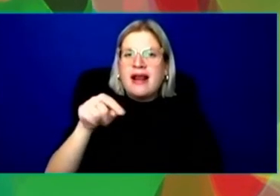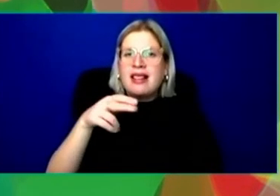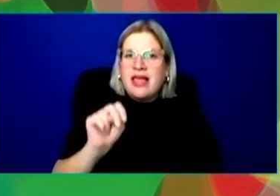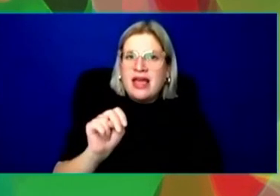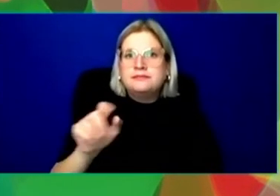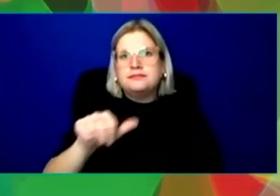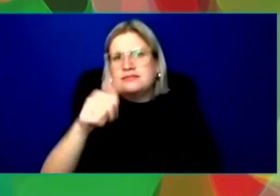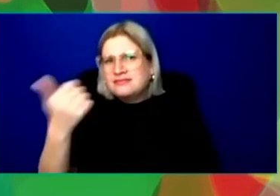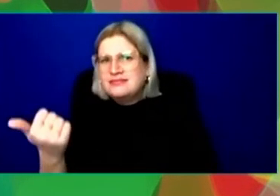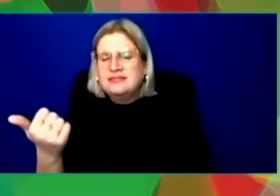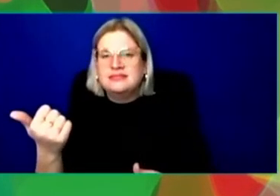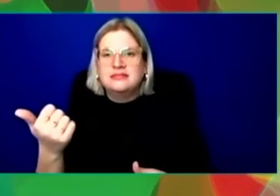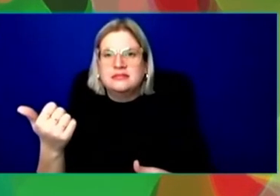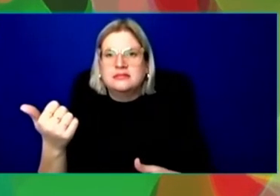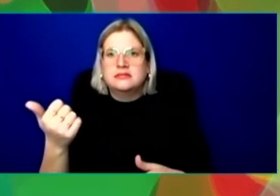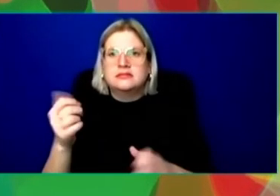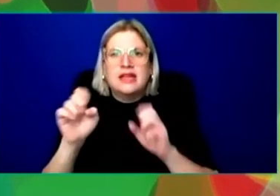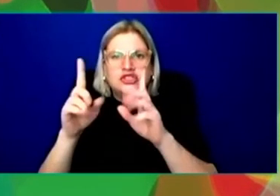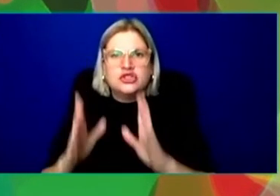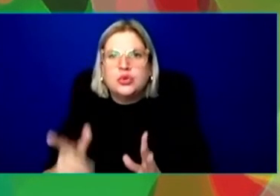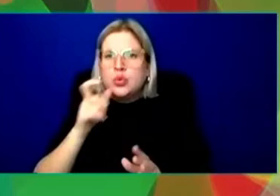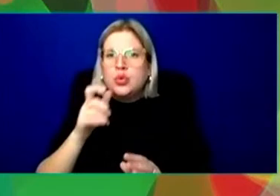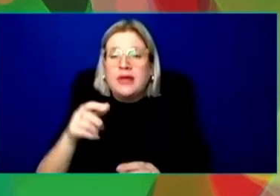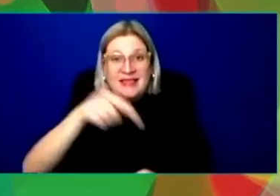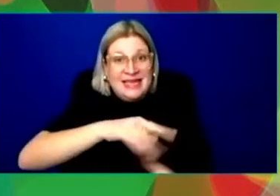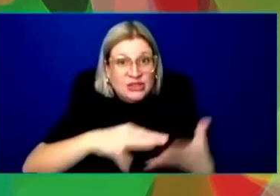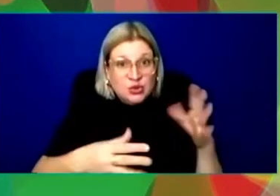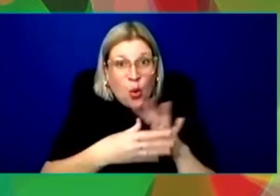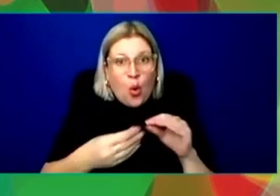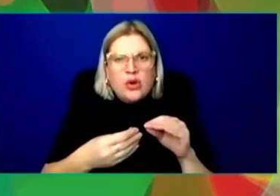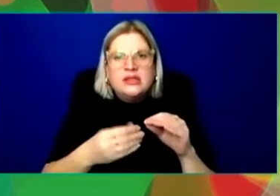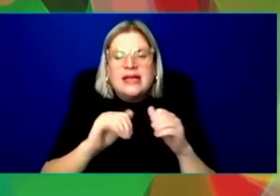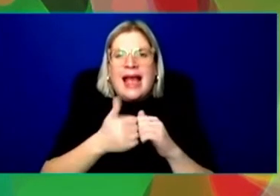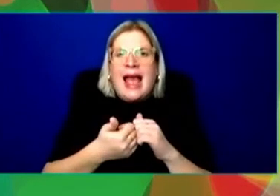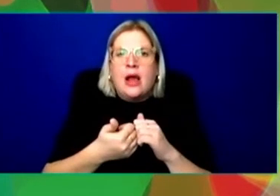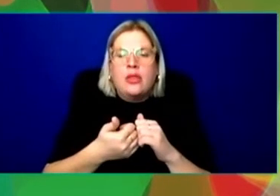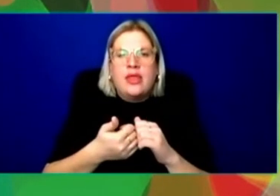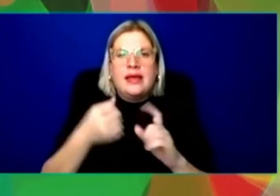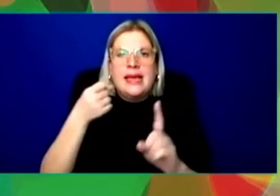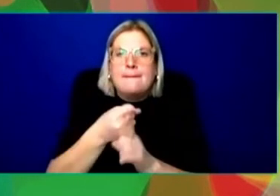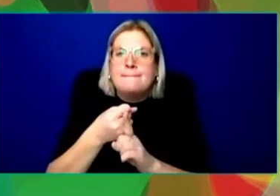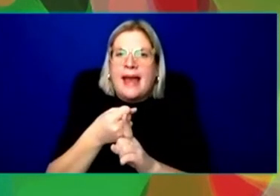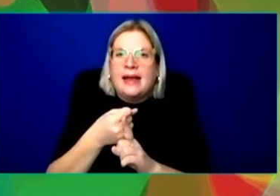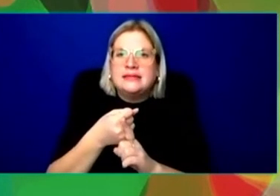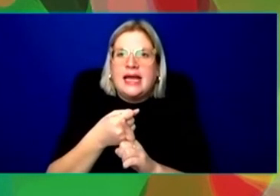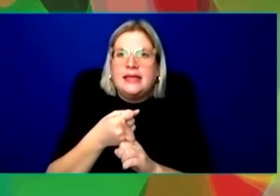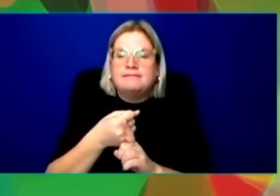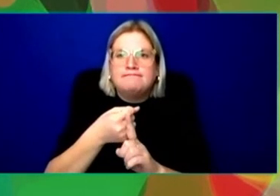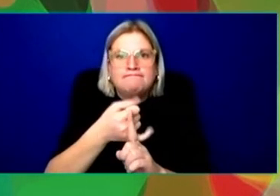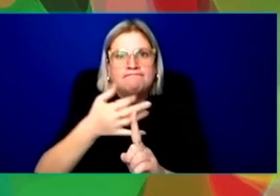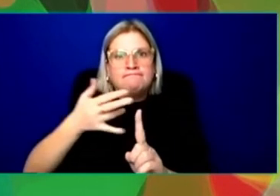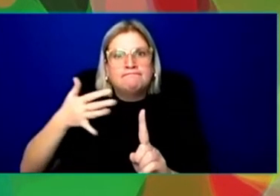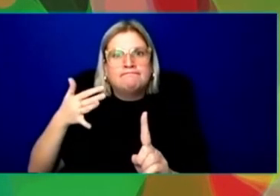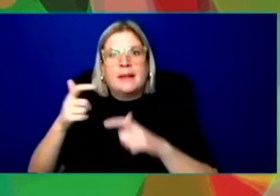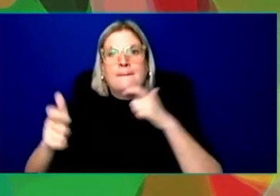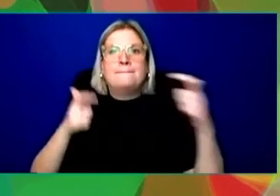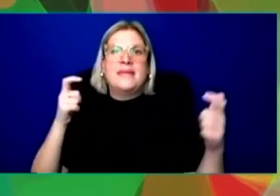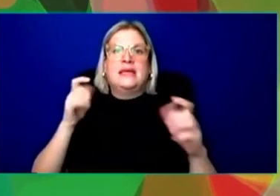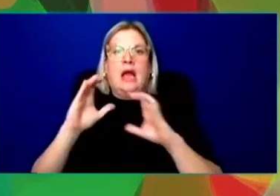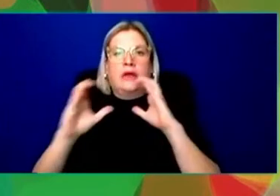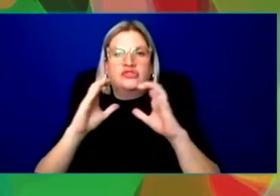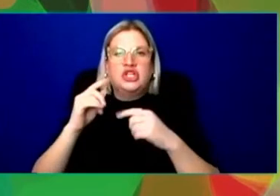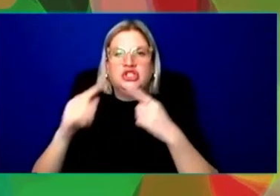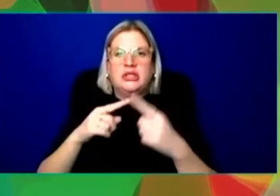how these stories are creating, you know, larger conversations about Blackness and about womanness and